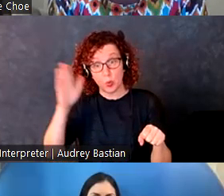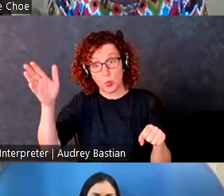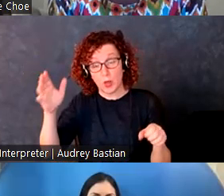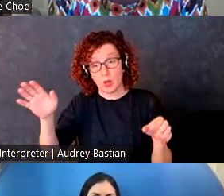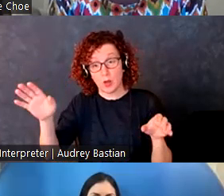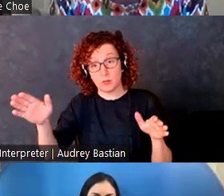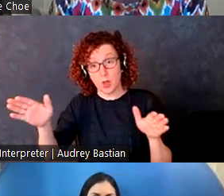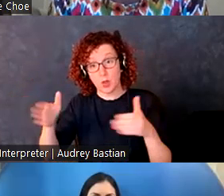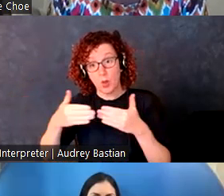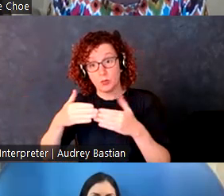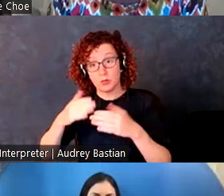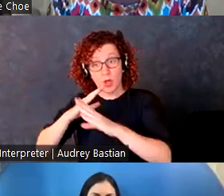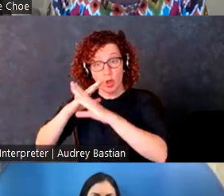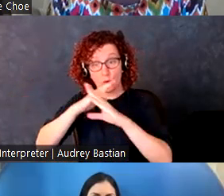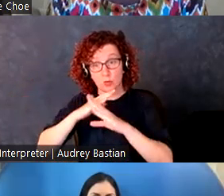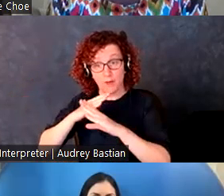period?